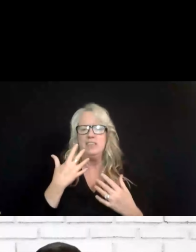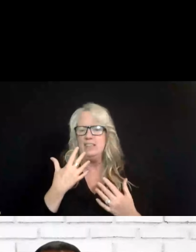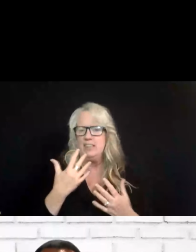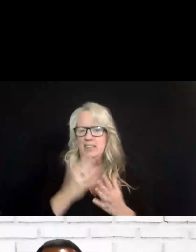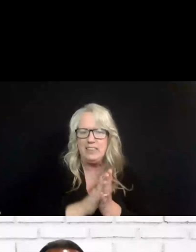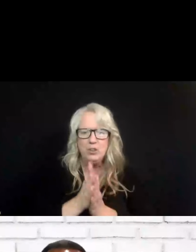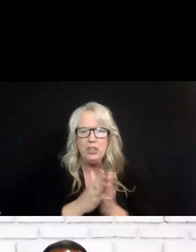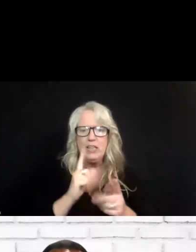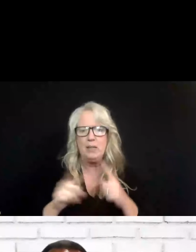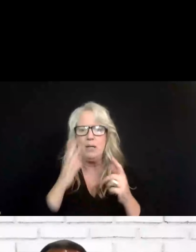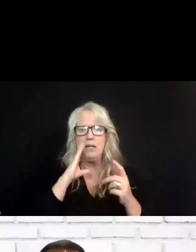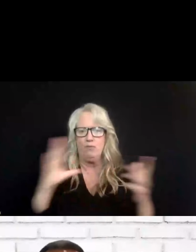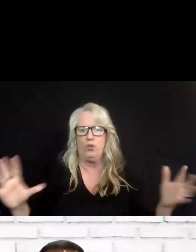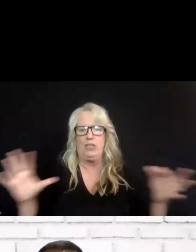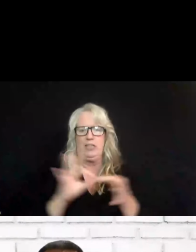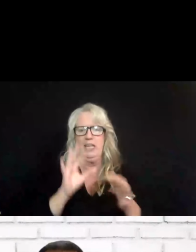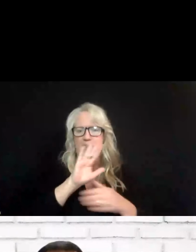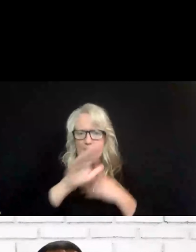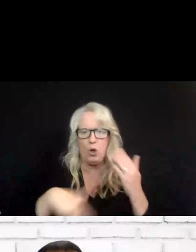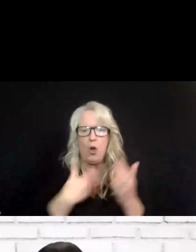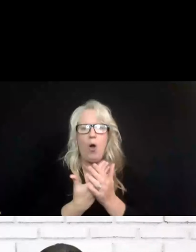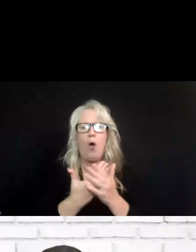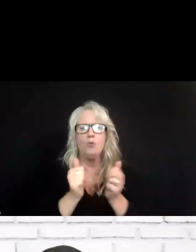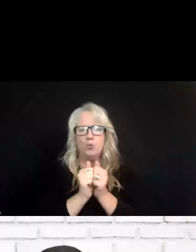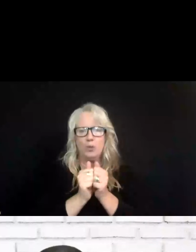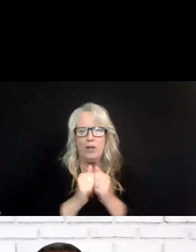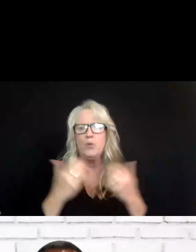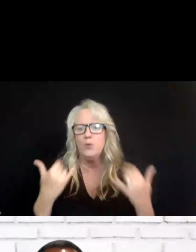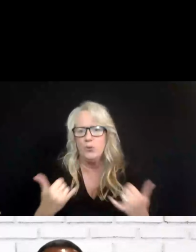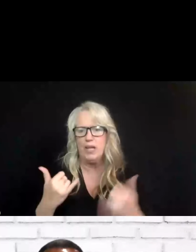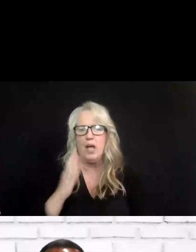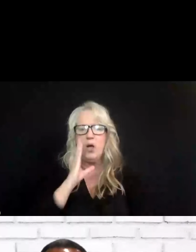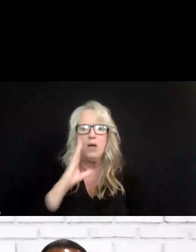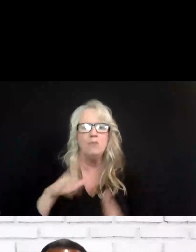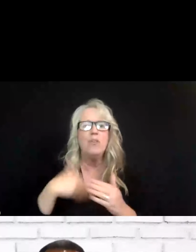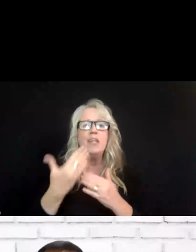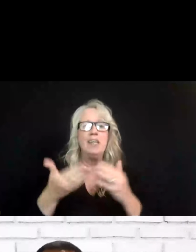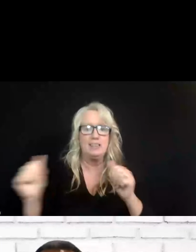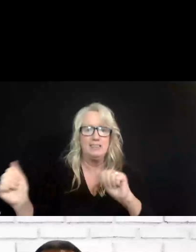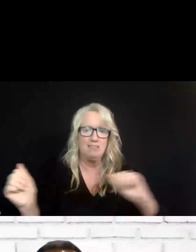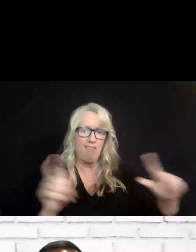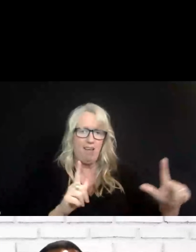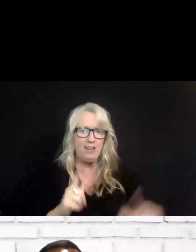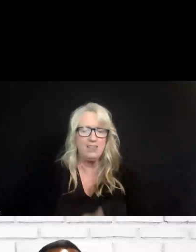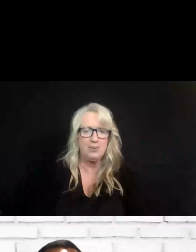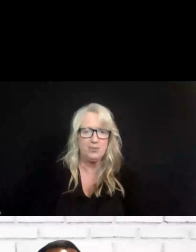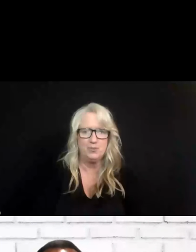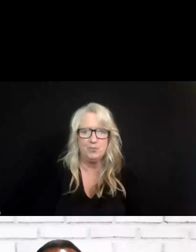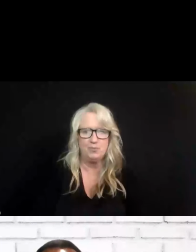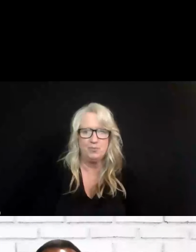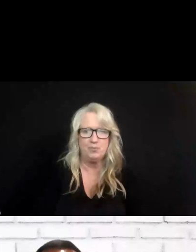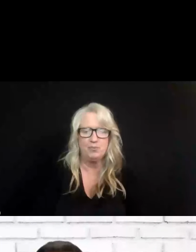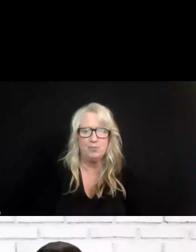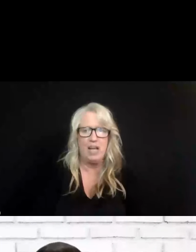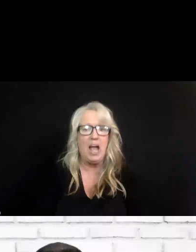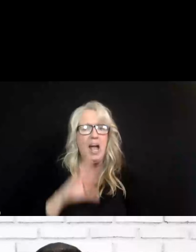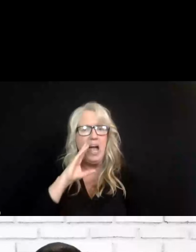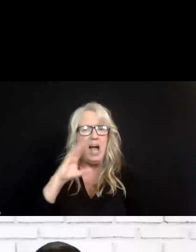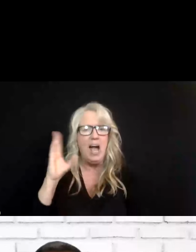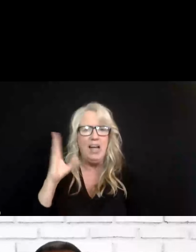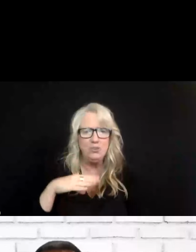all of this together for us all. I'm going to move to the next slide, please, and just ask if I know that